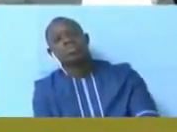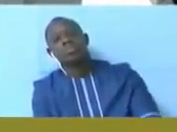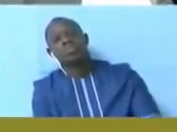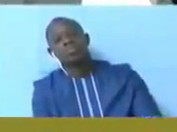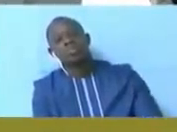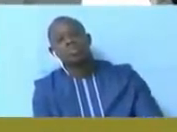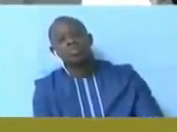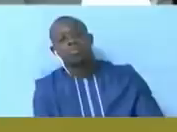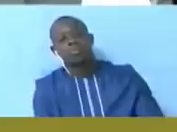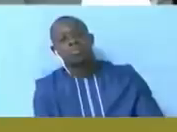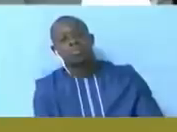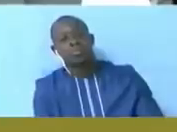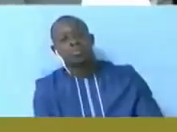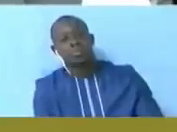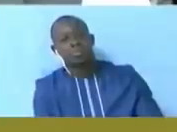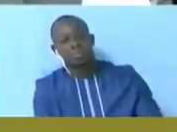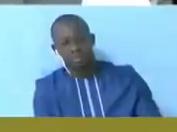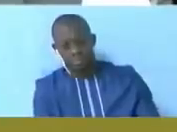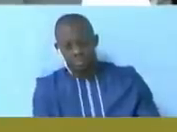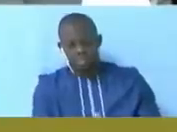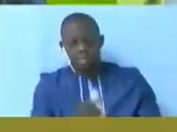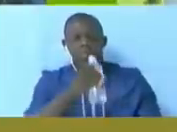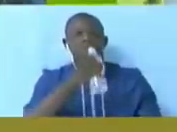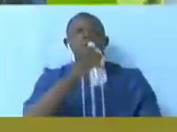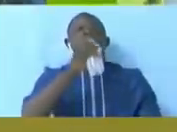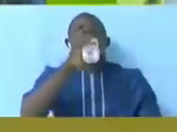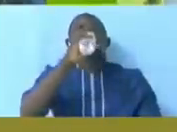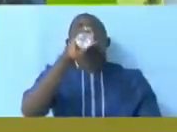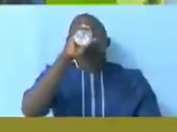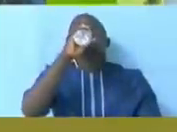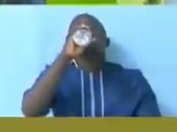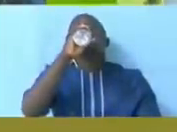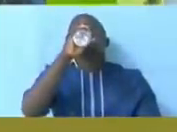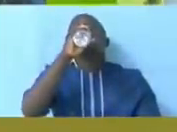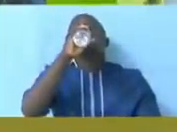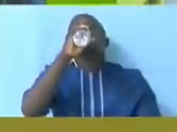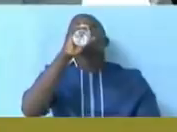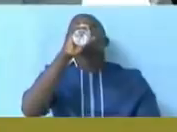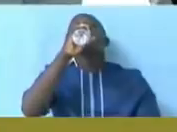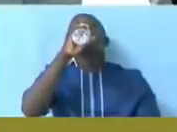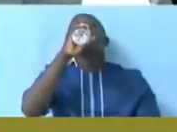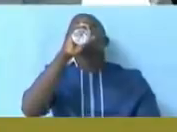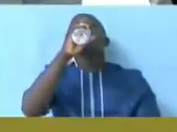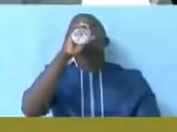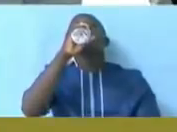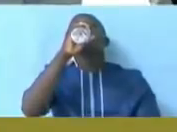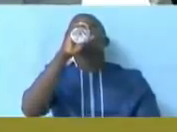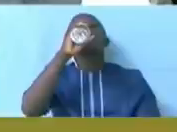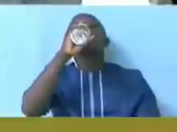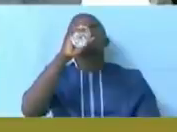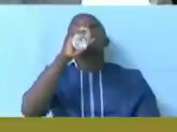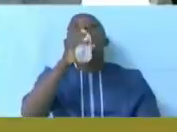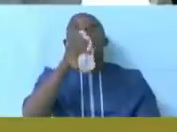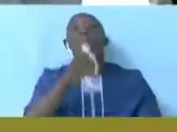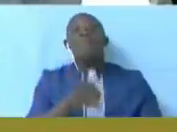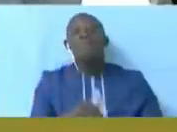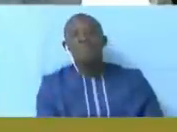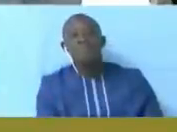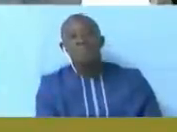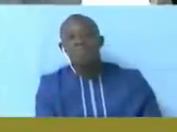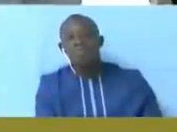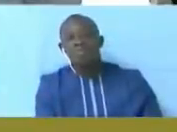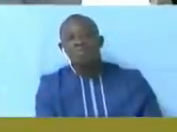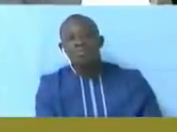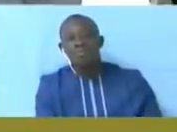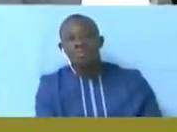much, Mr. Touré. We've taken a full day of your time, but come and assist